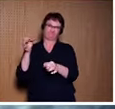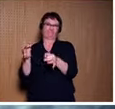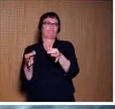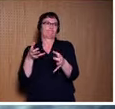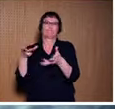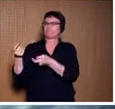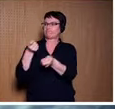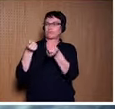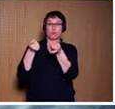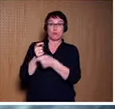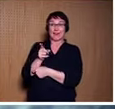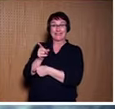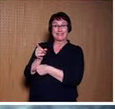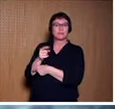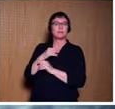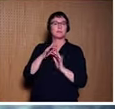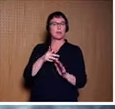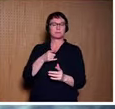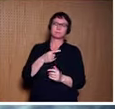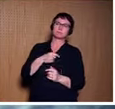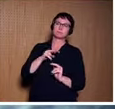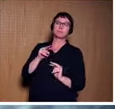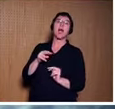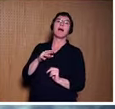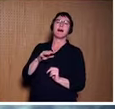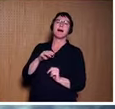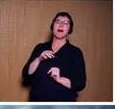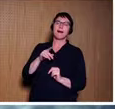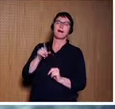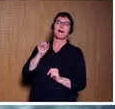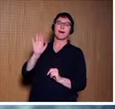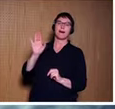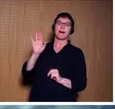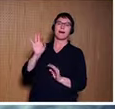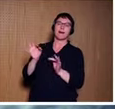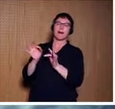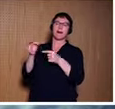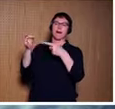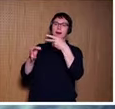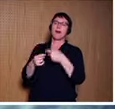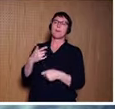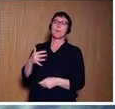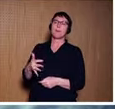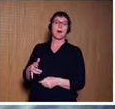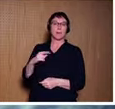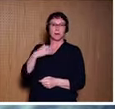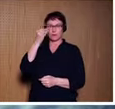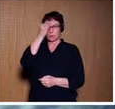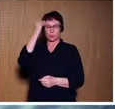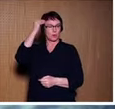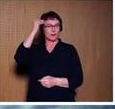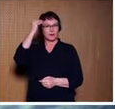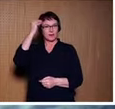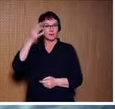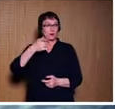sphere. We need to understand the ecosystem, and we need to strengthen feminist leadership in the global south, or what we like to call the larger